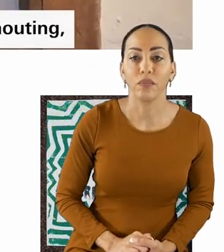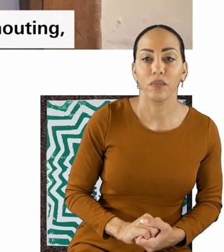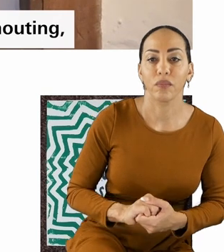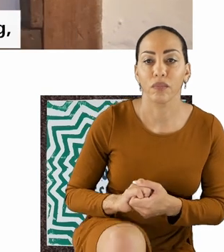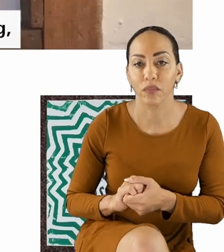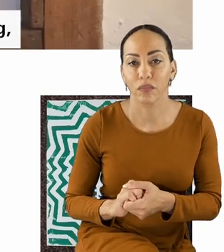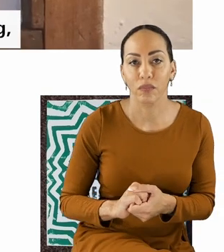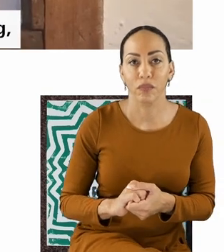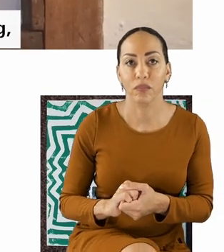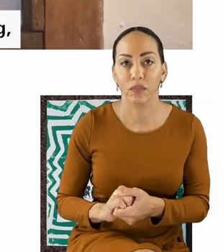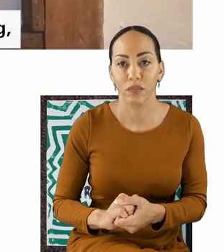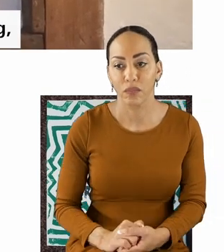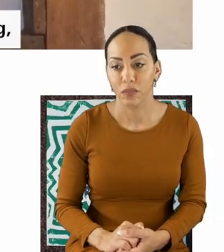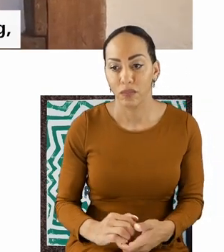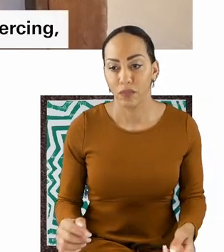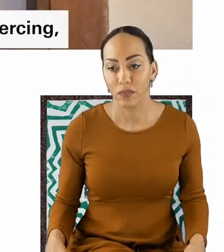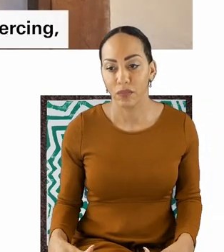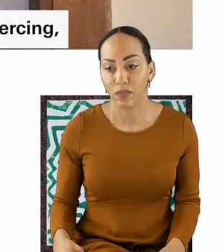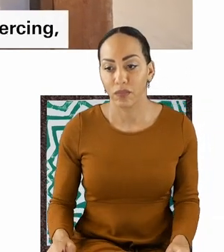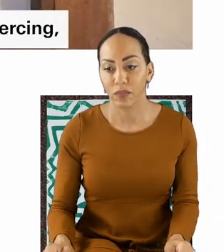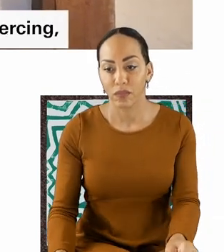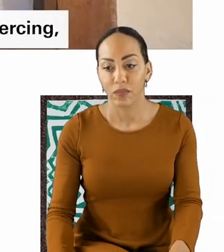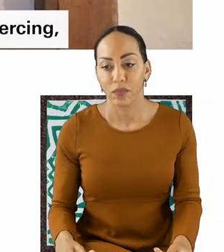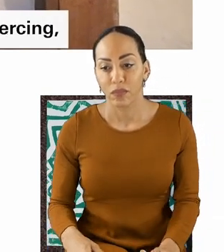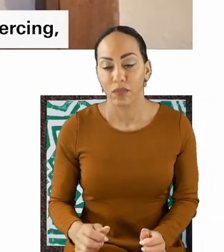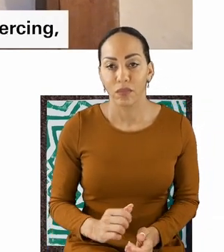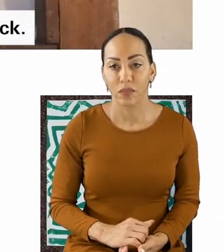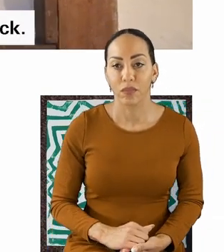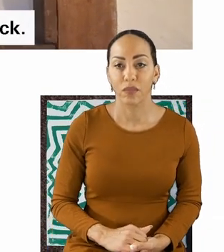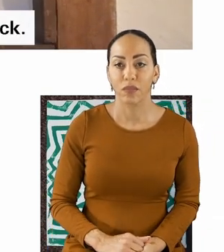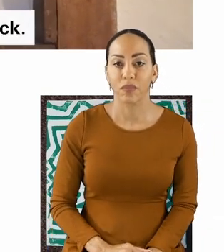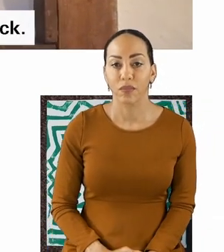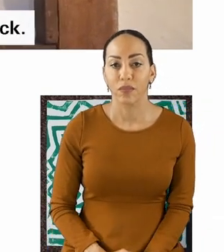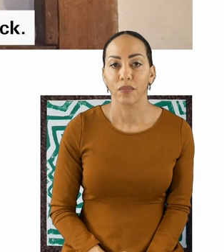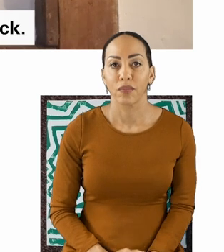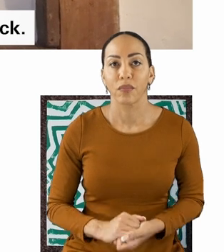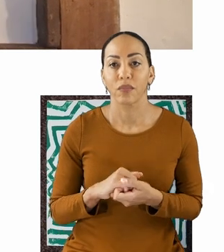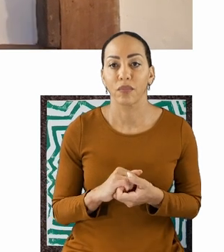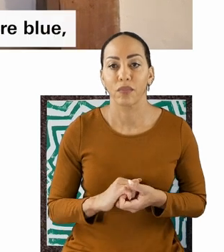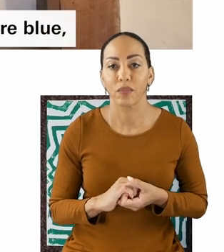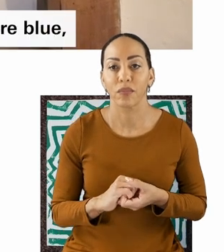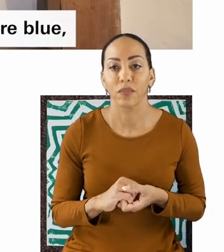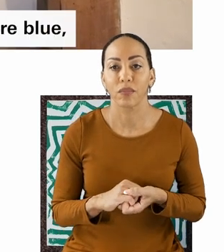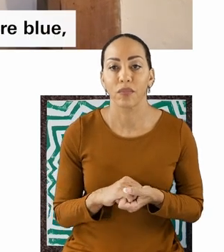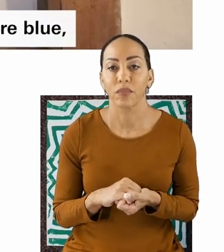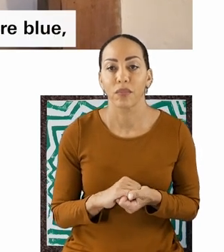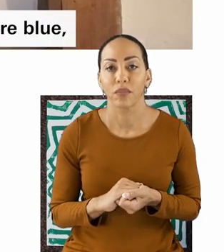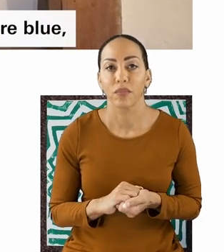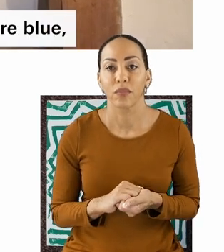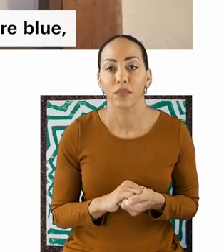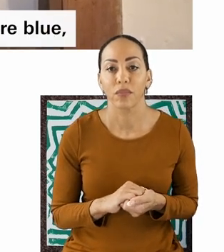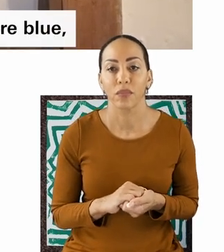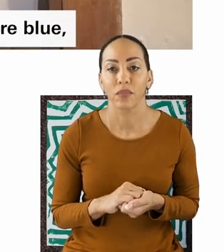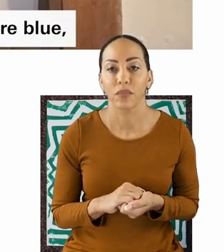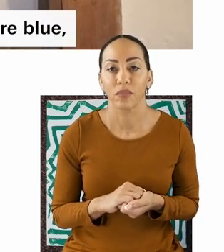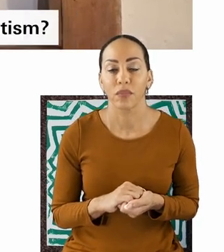vehicles rumbling, or anything else ear-piercing, the bulldozers attack. Roses are red,